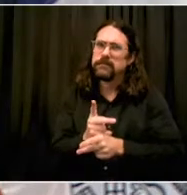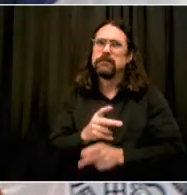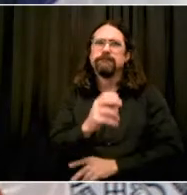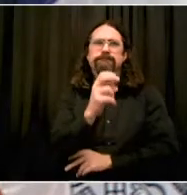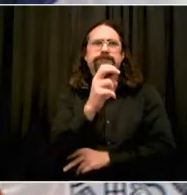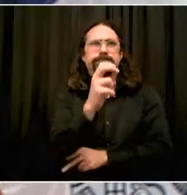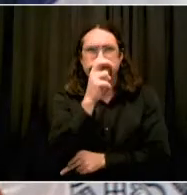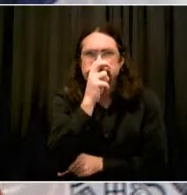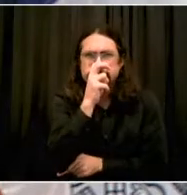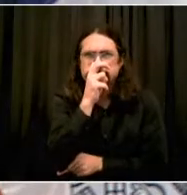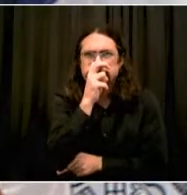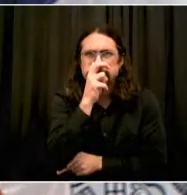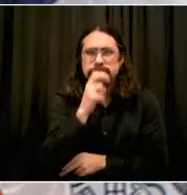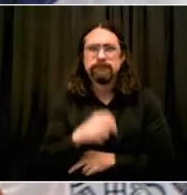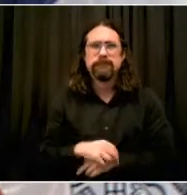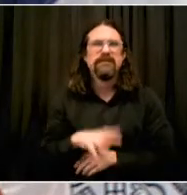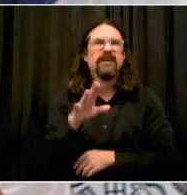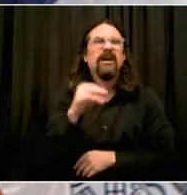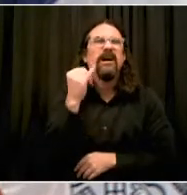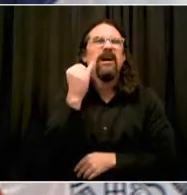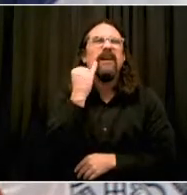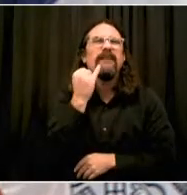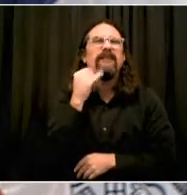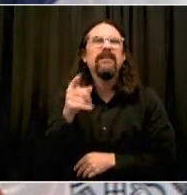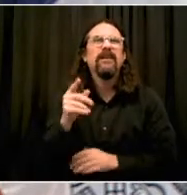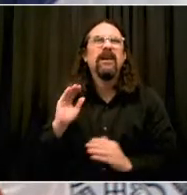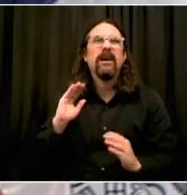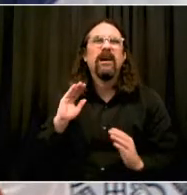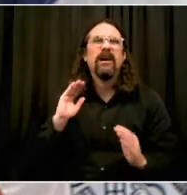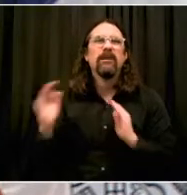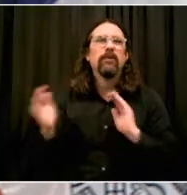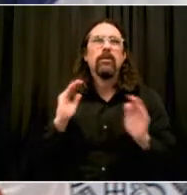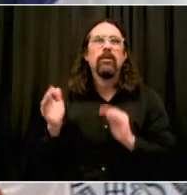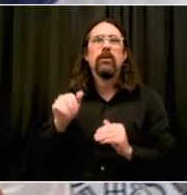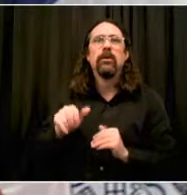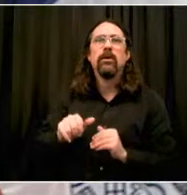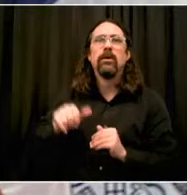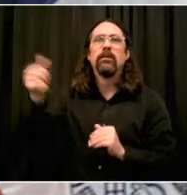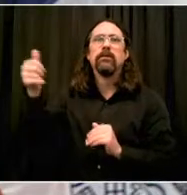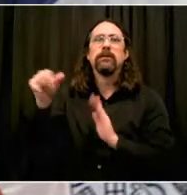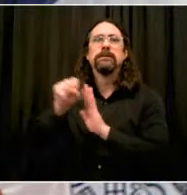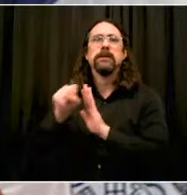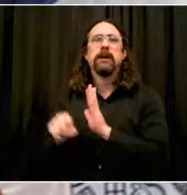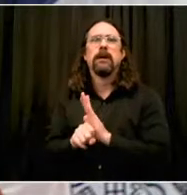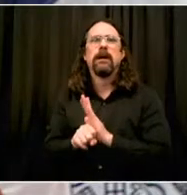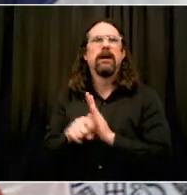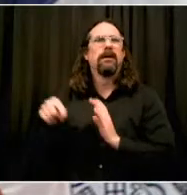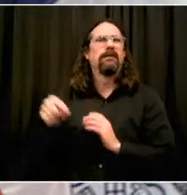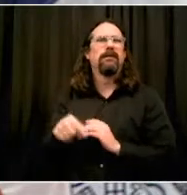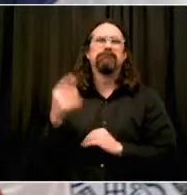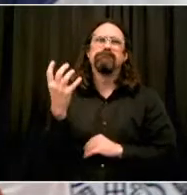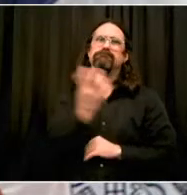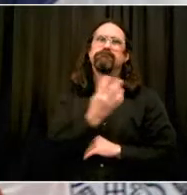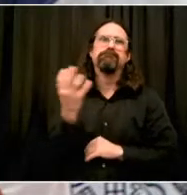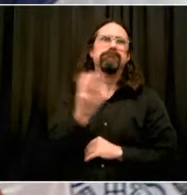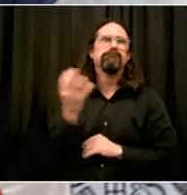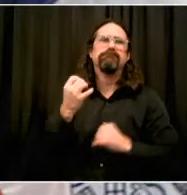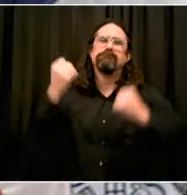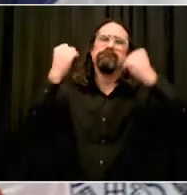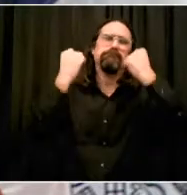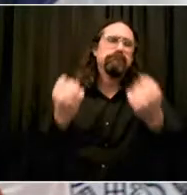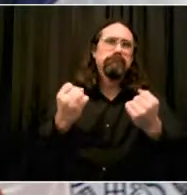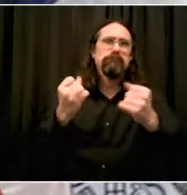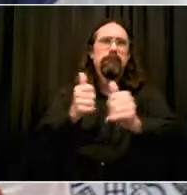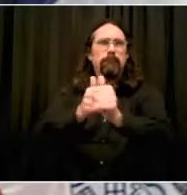data-driven, science-driven entities, jurisdictions in the whole country. And both our